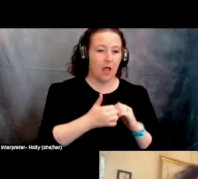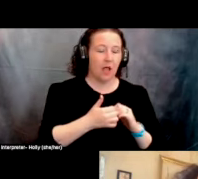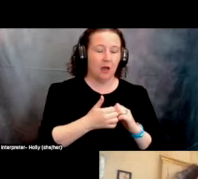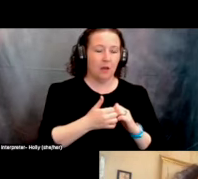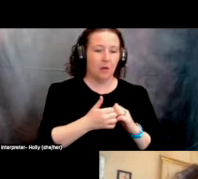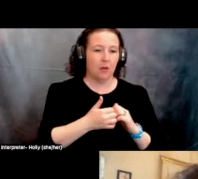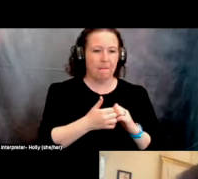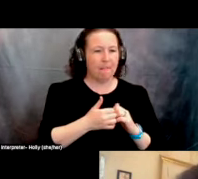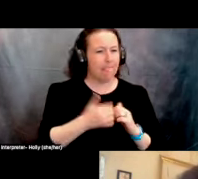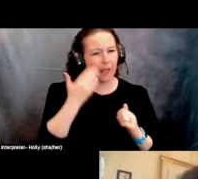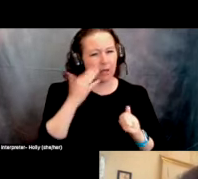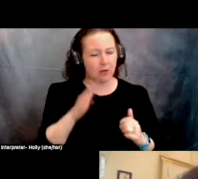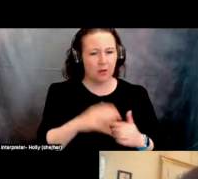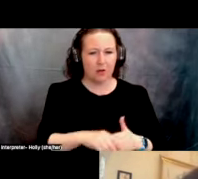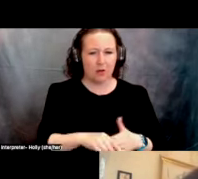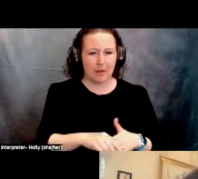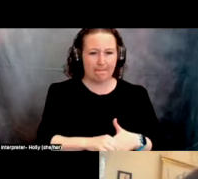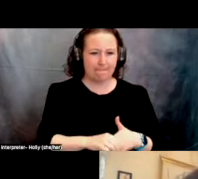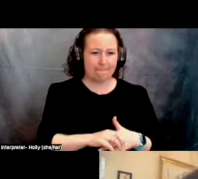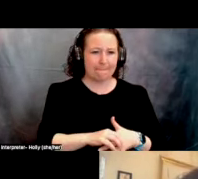I don't know. I mean, there are